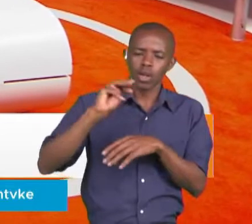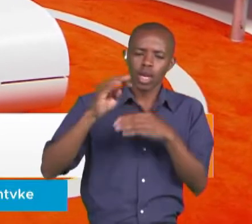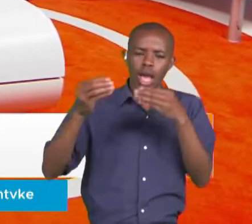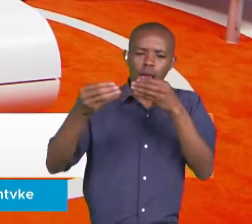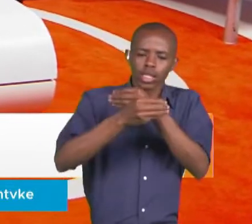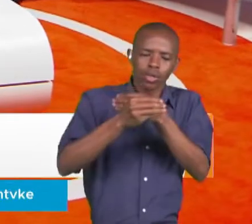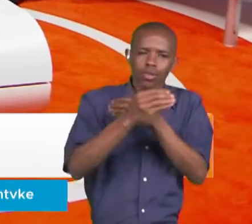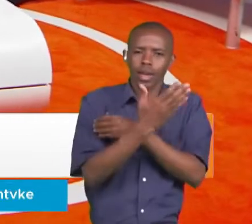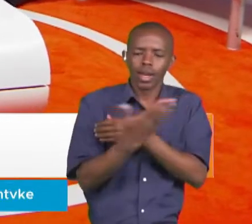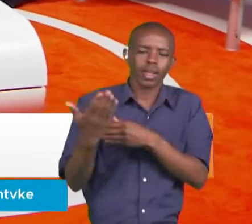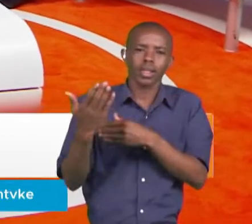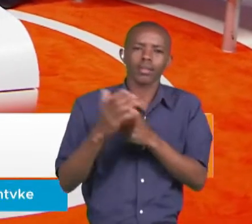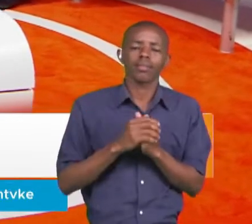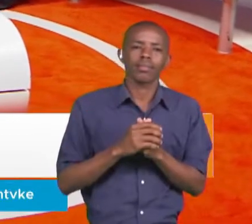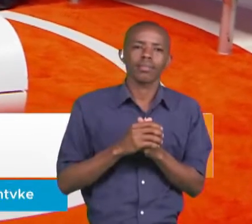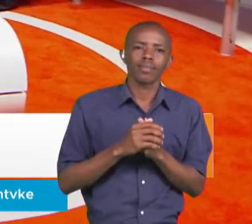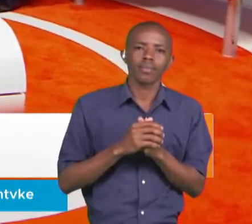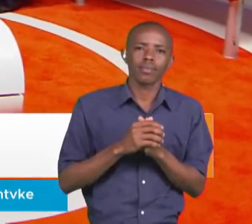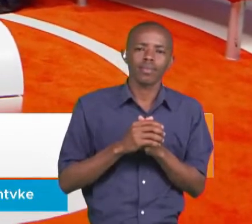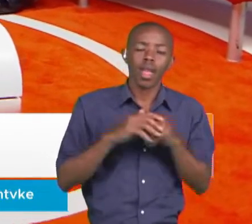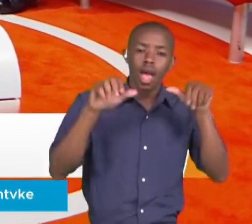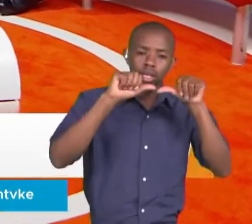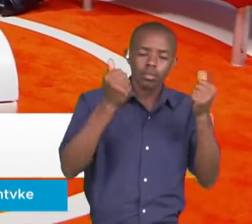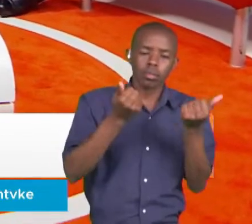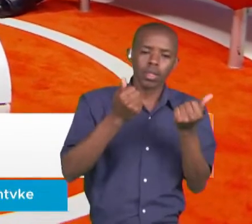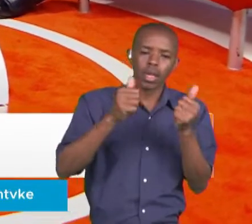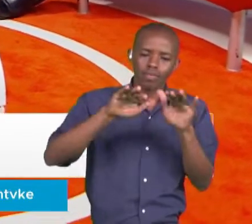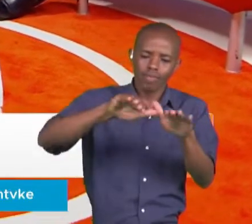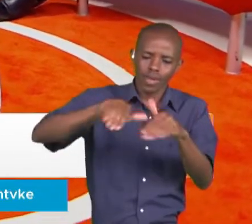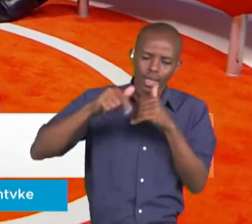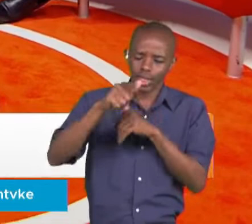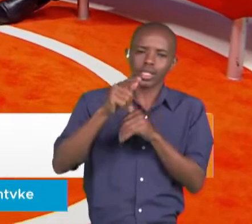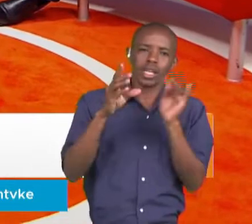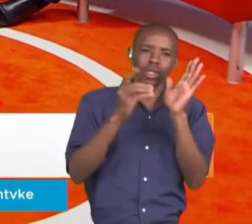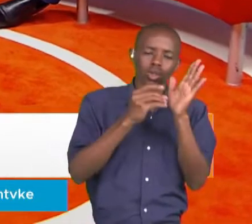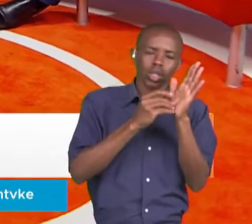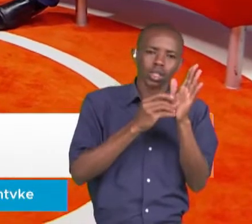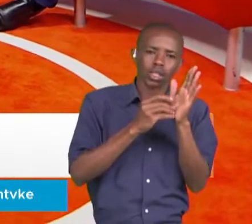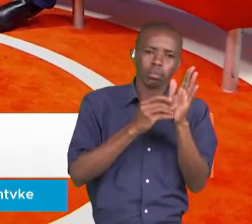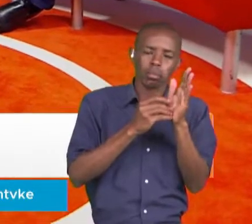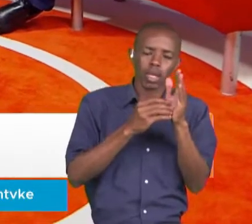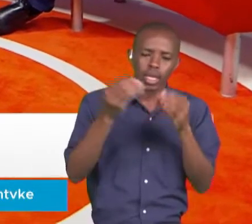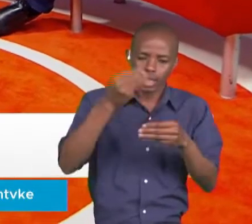of anything. Mm-hmm. Insurgents might have abducted these guys, okay, sold them over to,